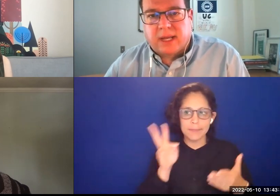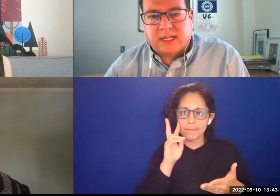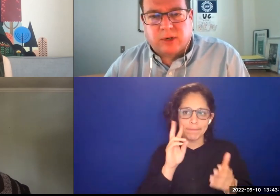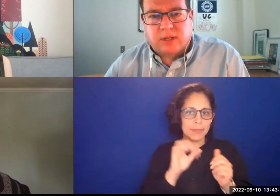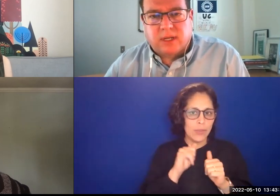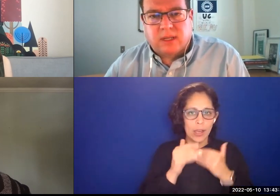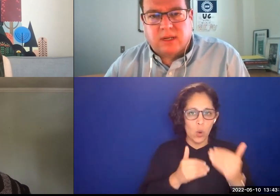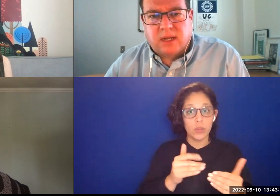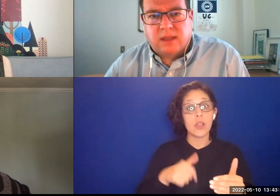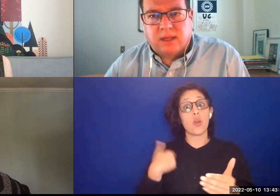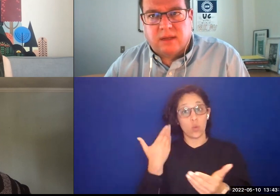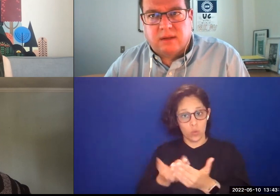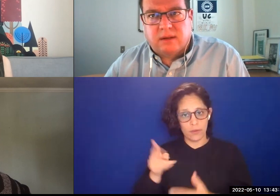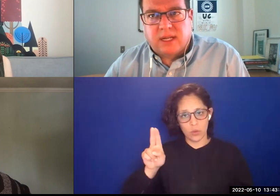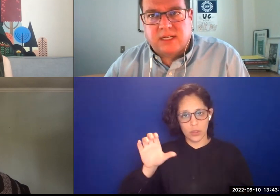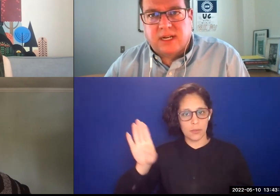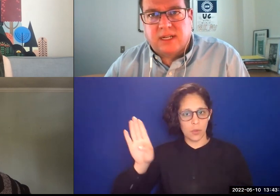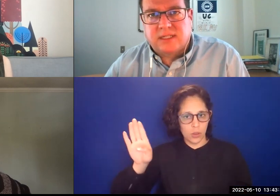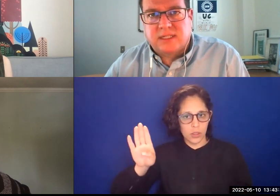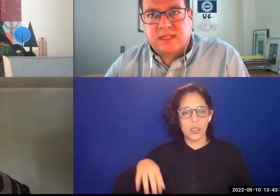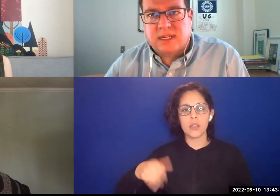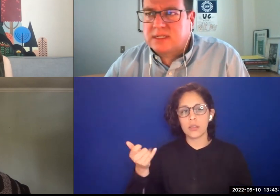When I got to Berkeley in the